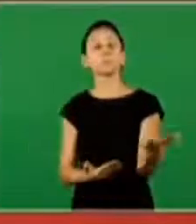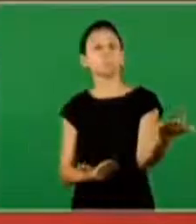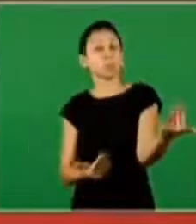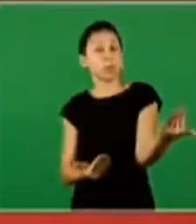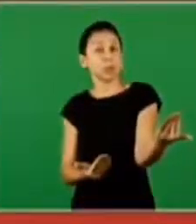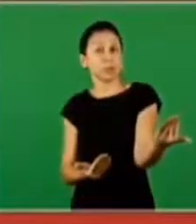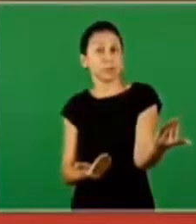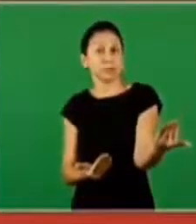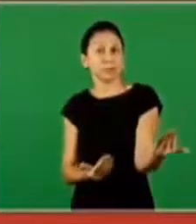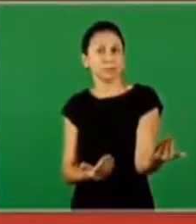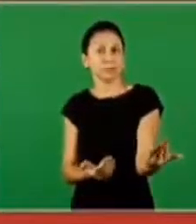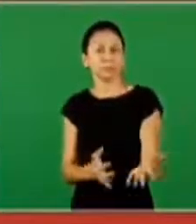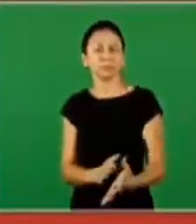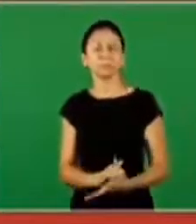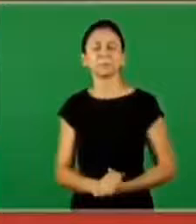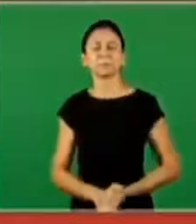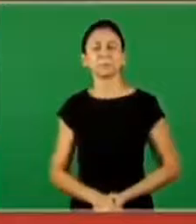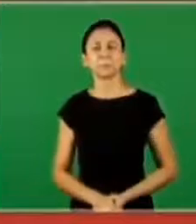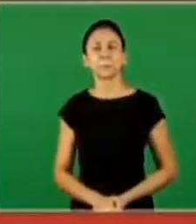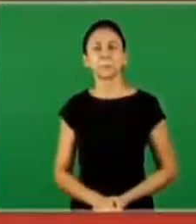but we are youth so first